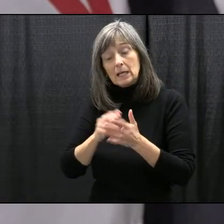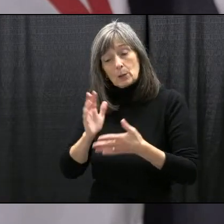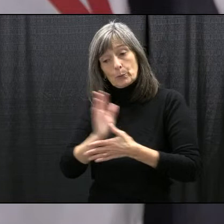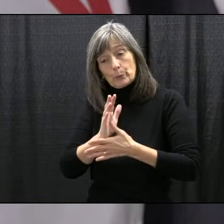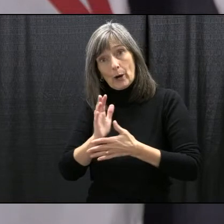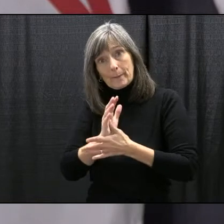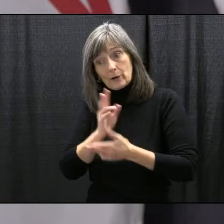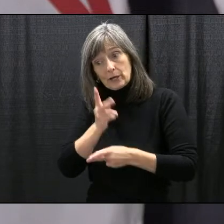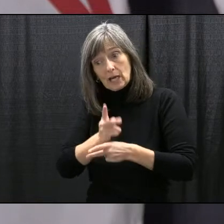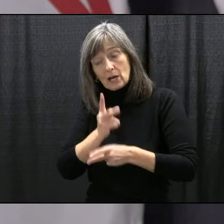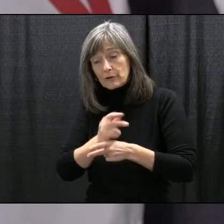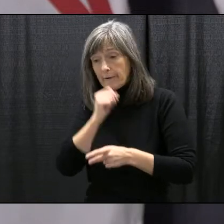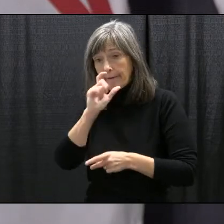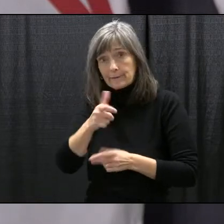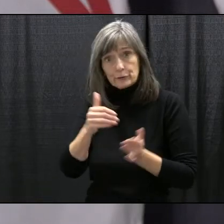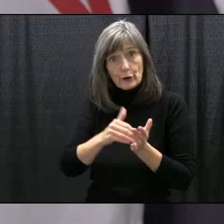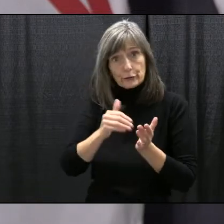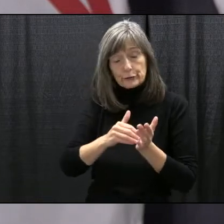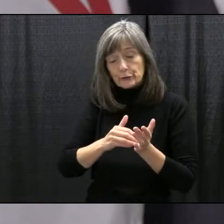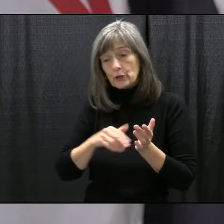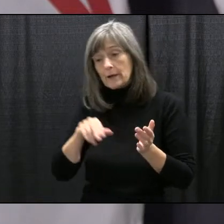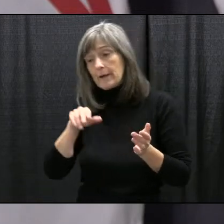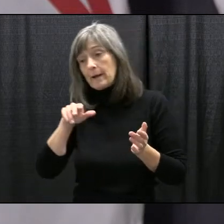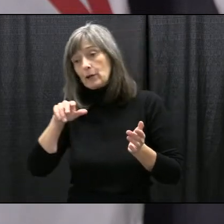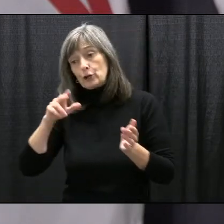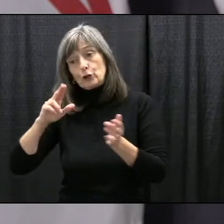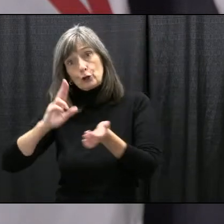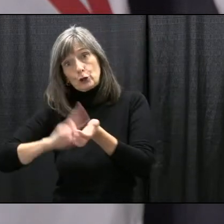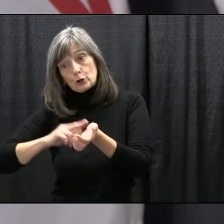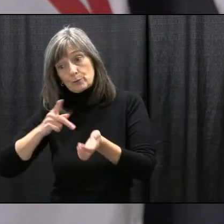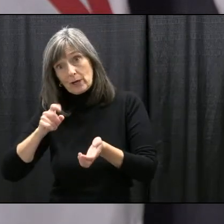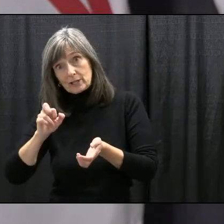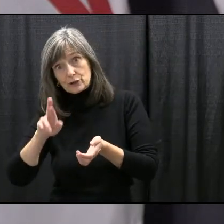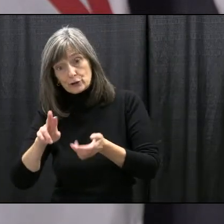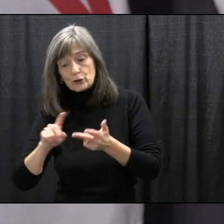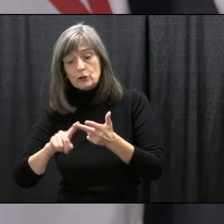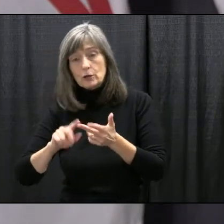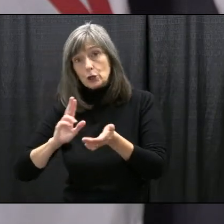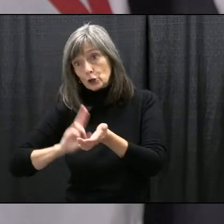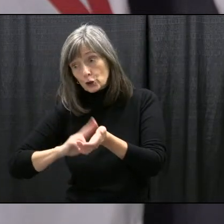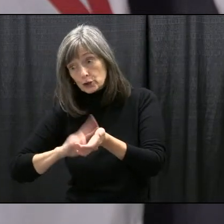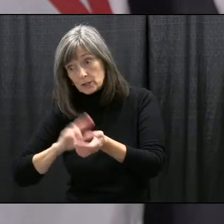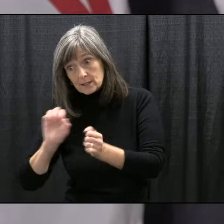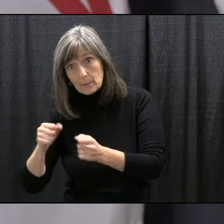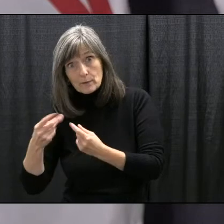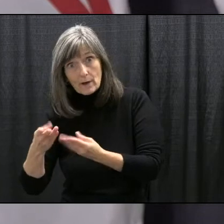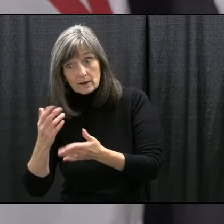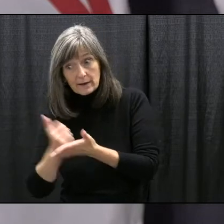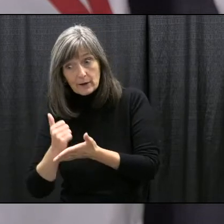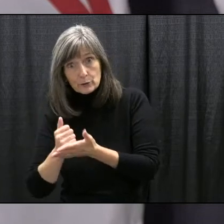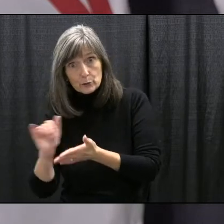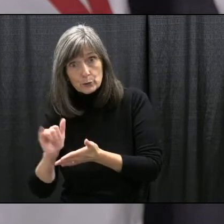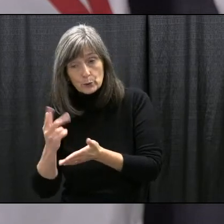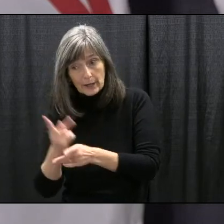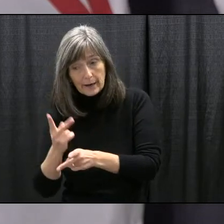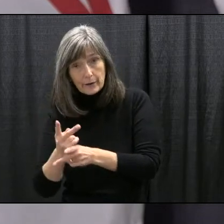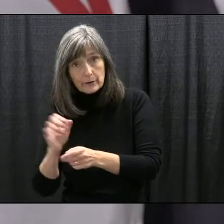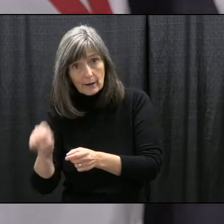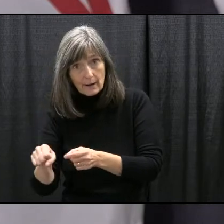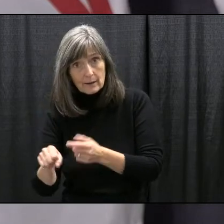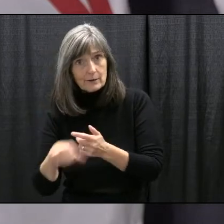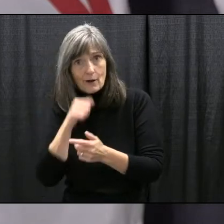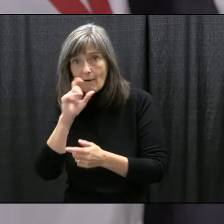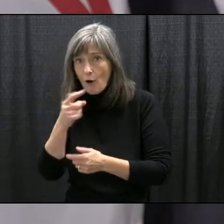other practitioners, nurse practitioners, for example, nurses, and we would reserve then, if you like,